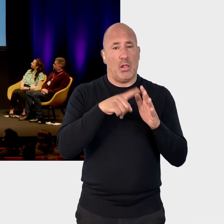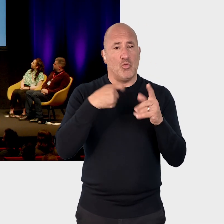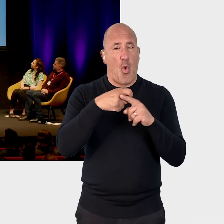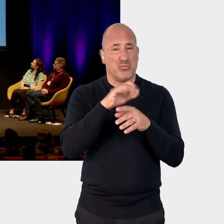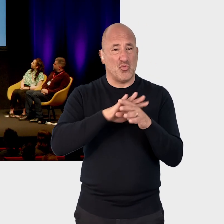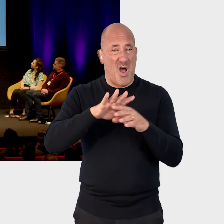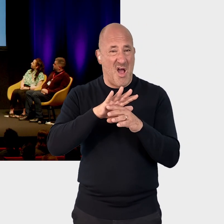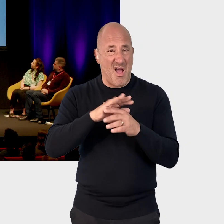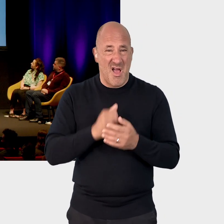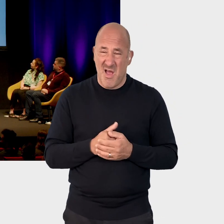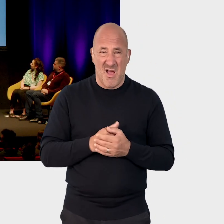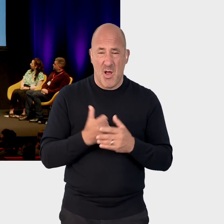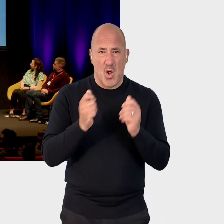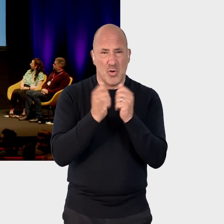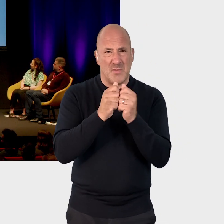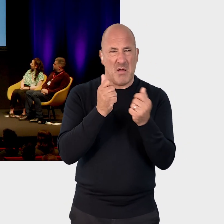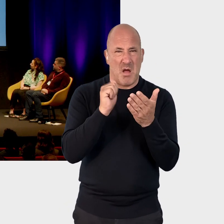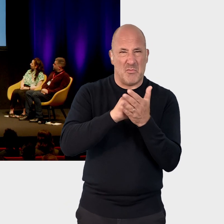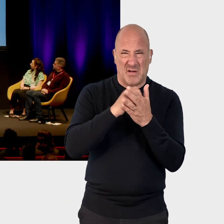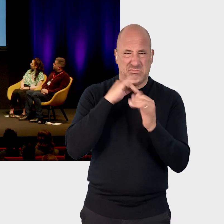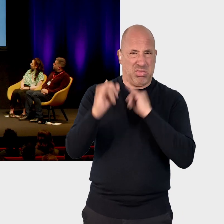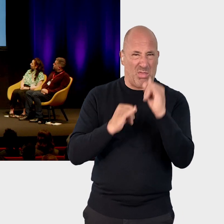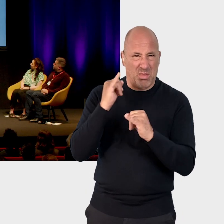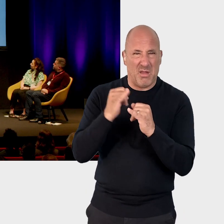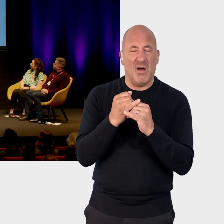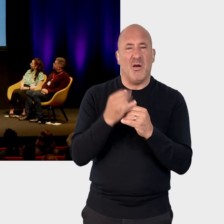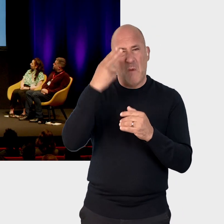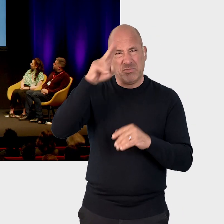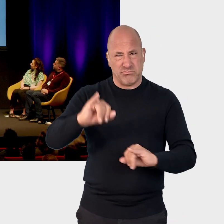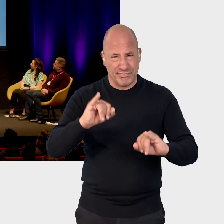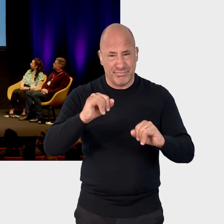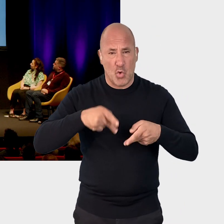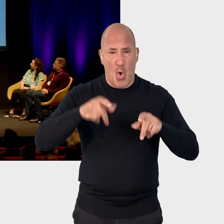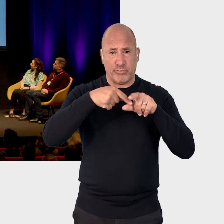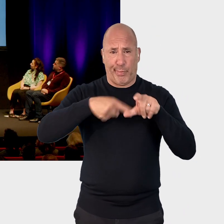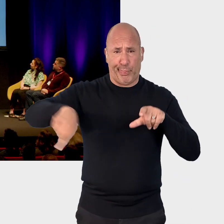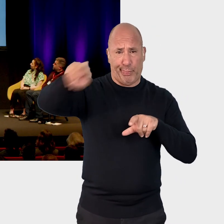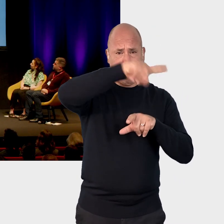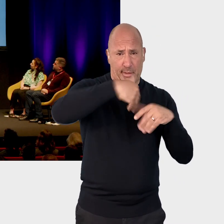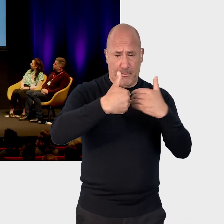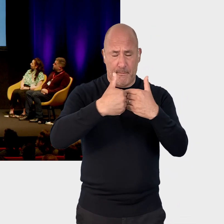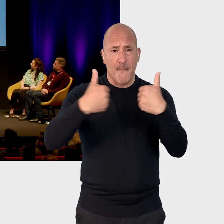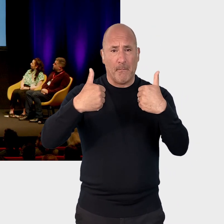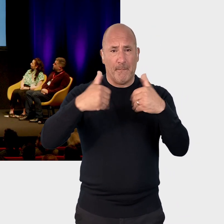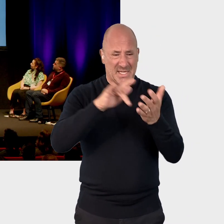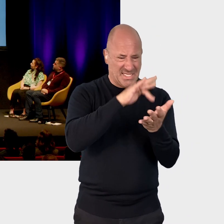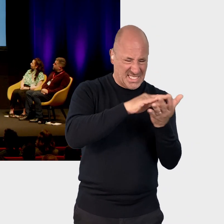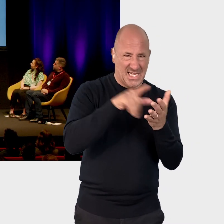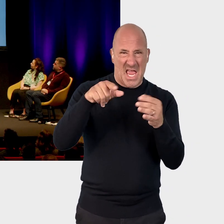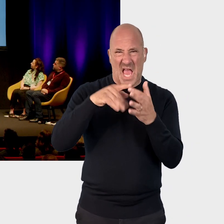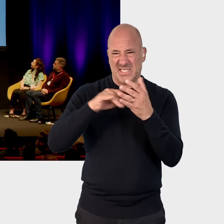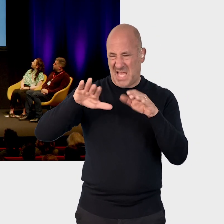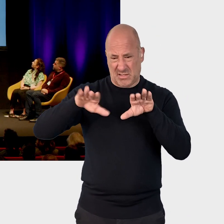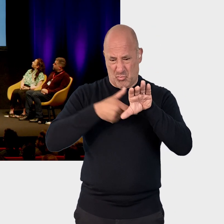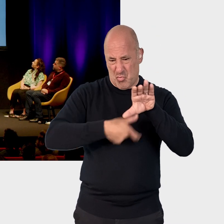making it the most deprived community in South Yorkshire. It's plagued by bad press, a poor reputation, a ring